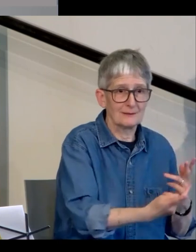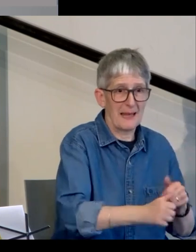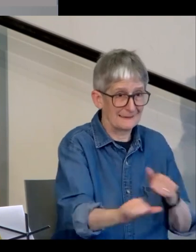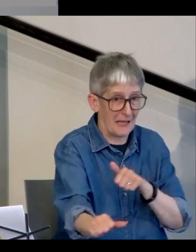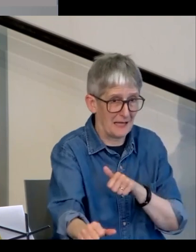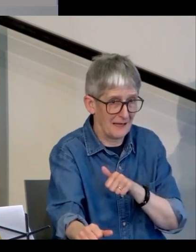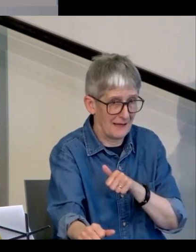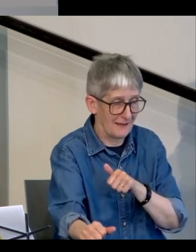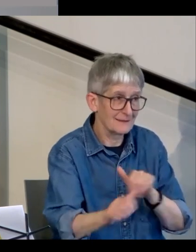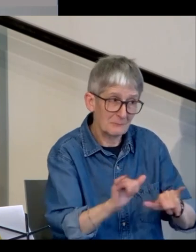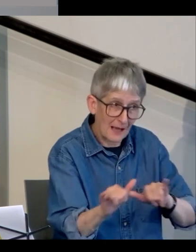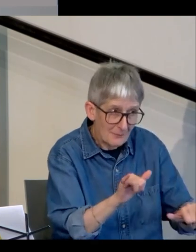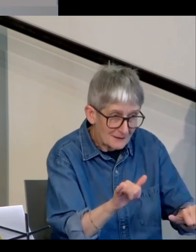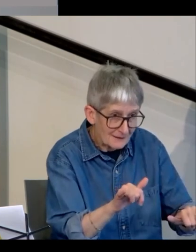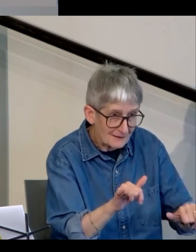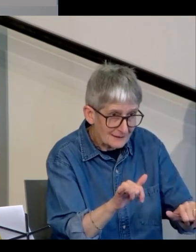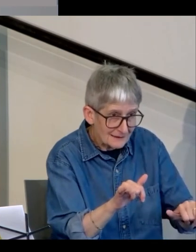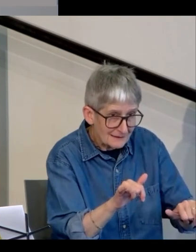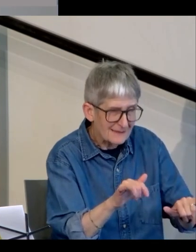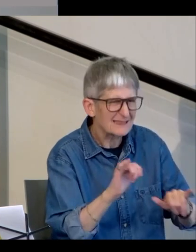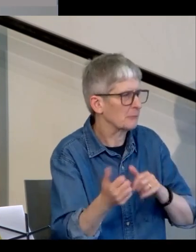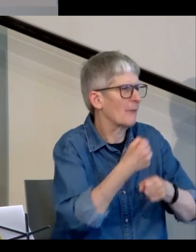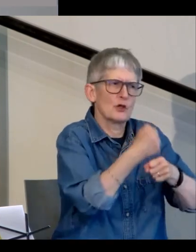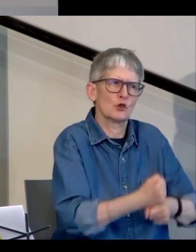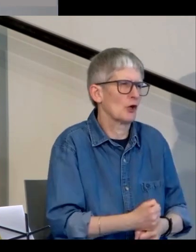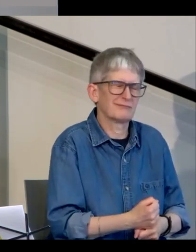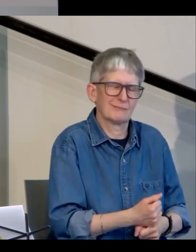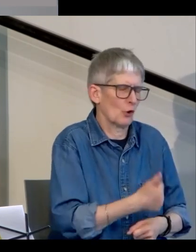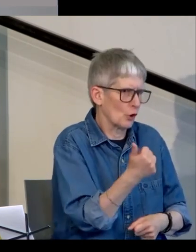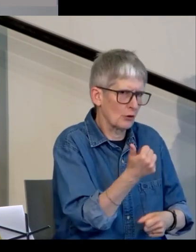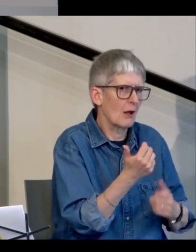do a better job at loving others than the church has done sometimes.